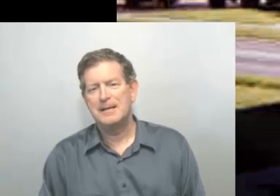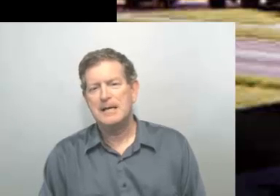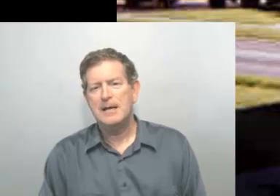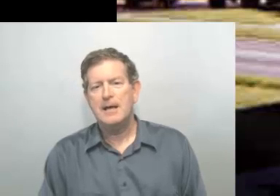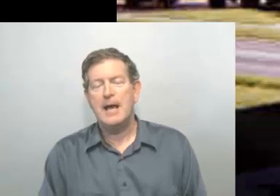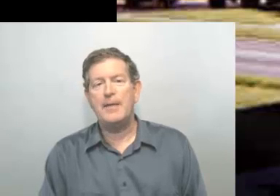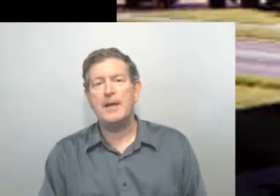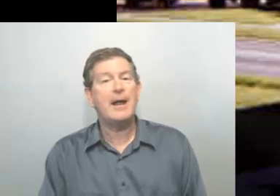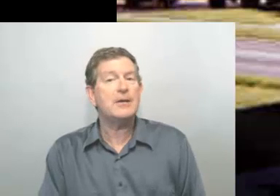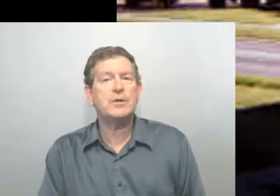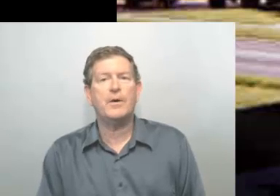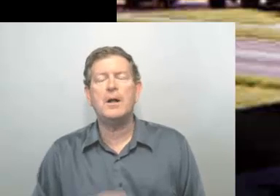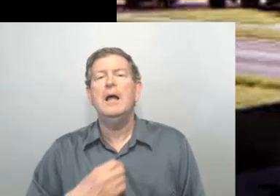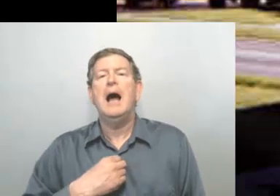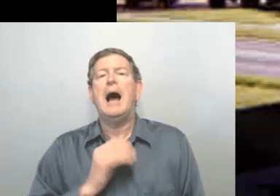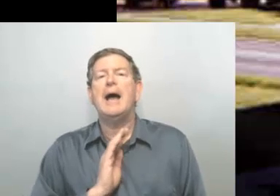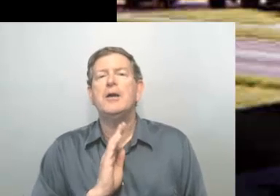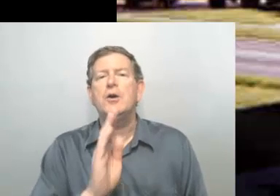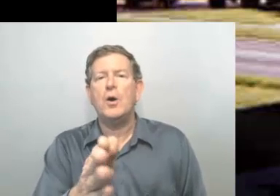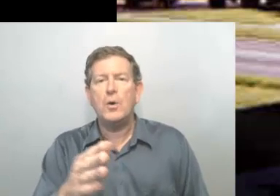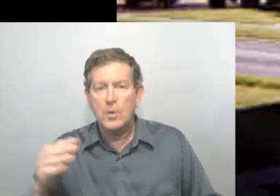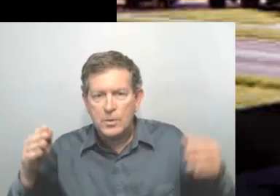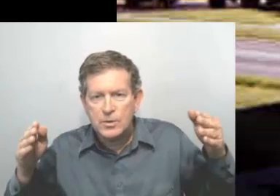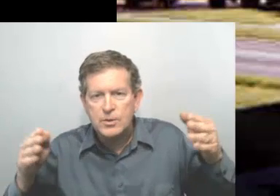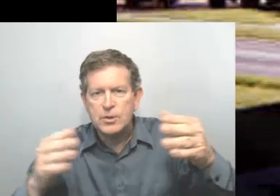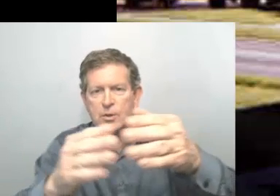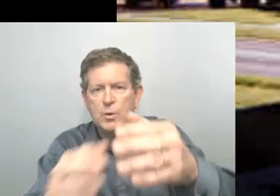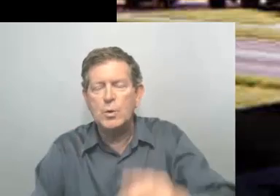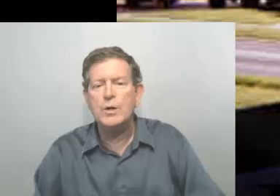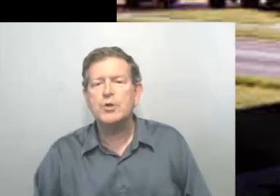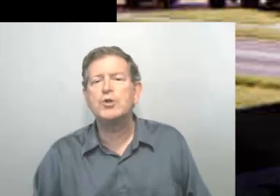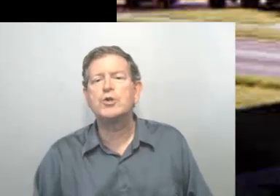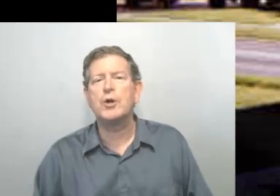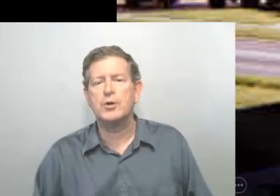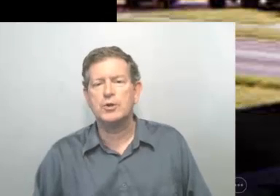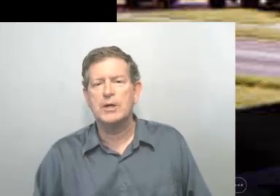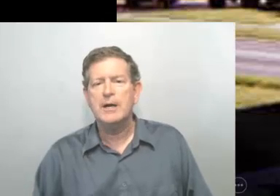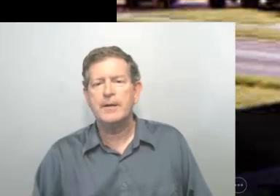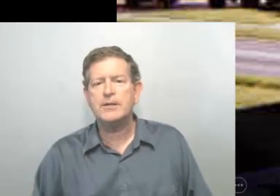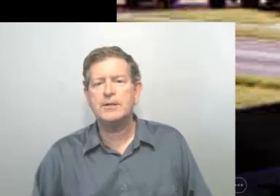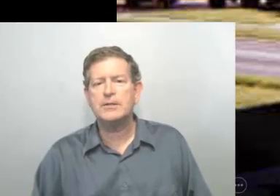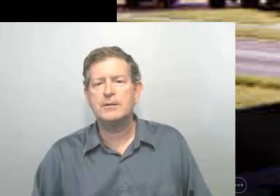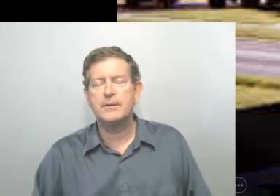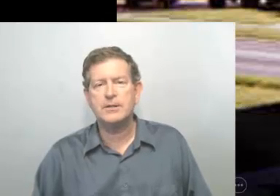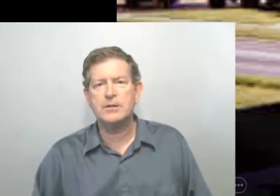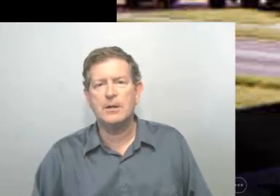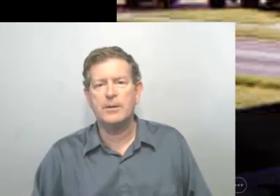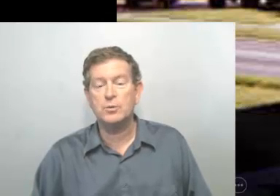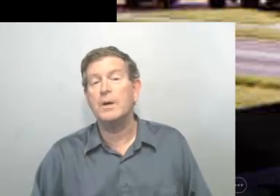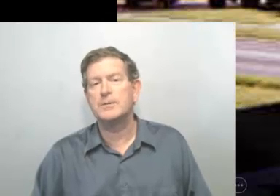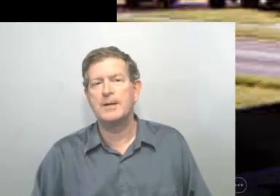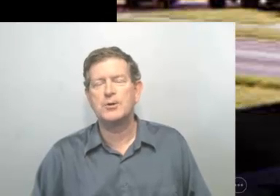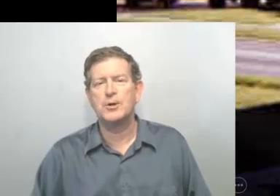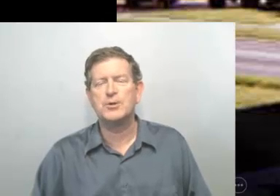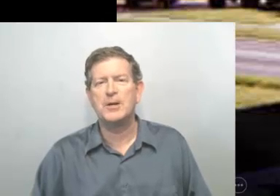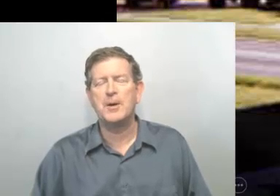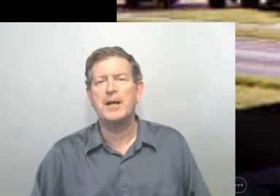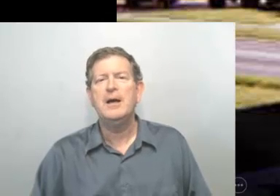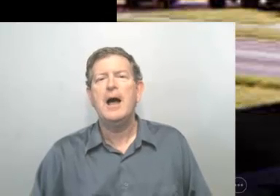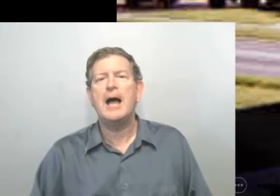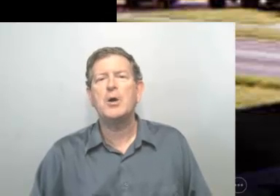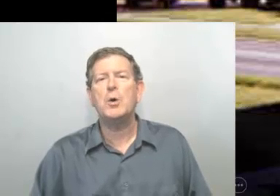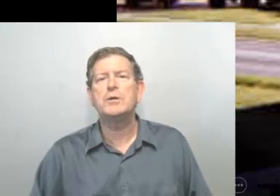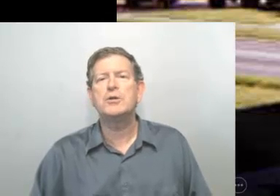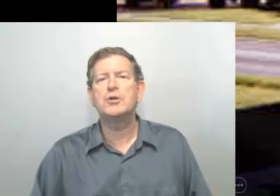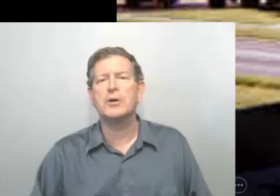Okay. And then last of all, I go to church. This was my church